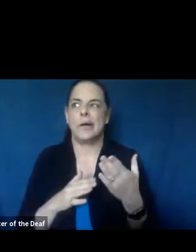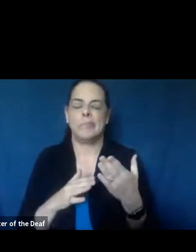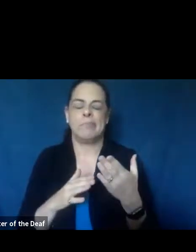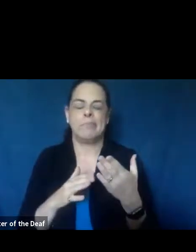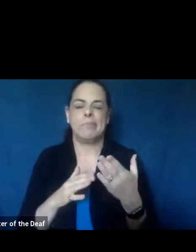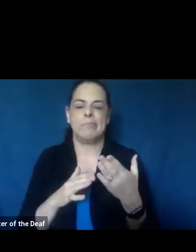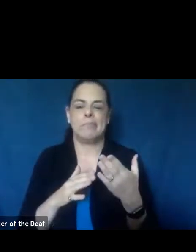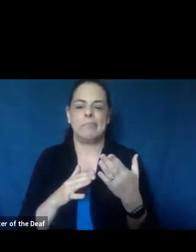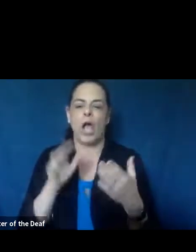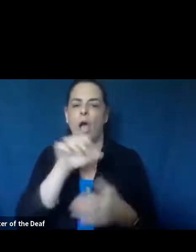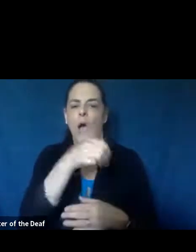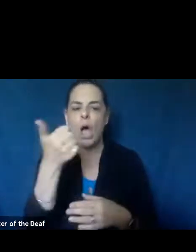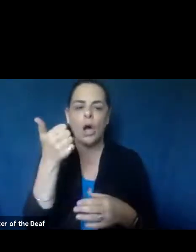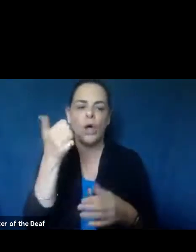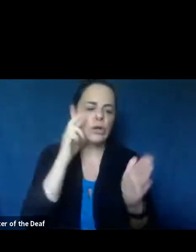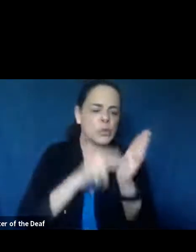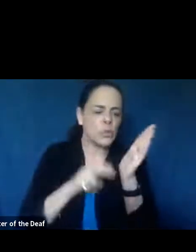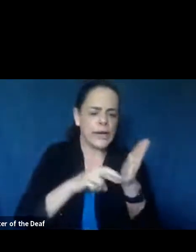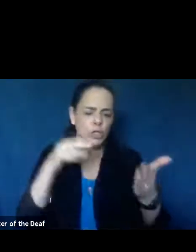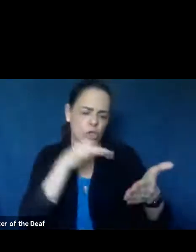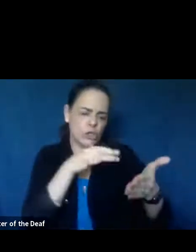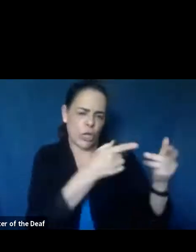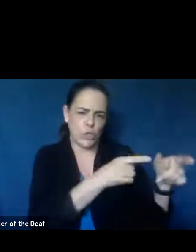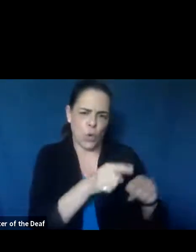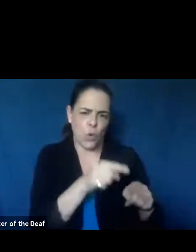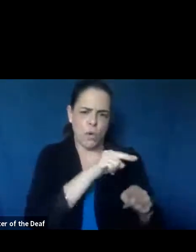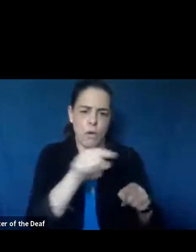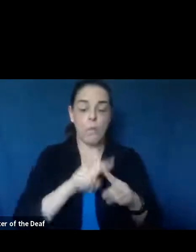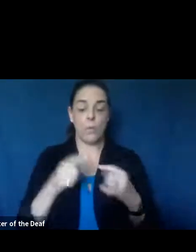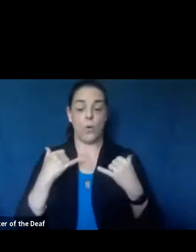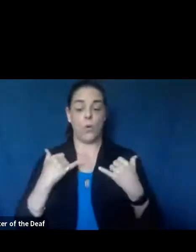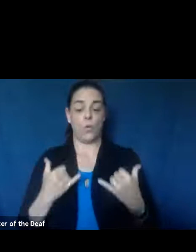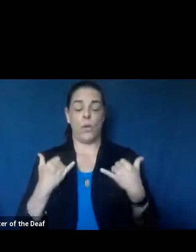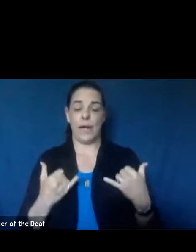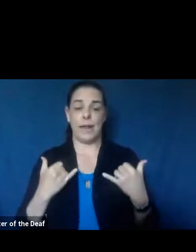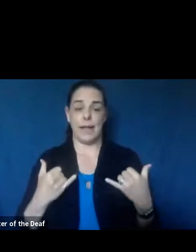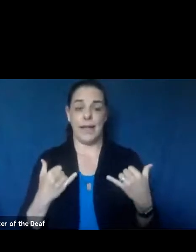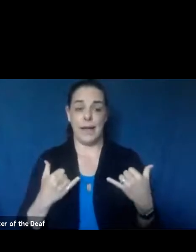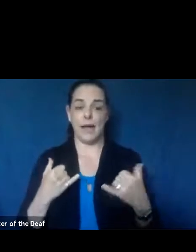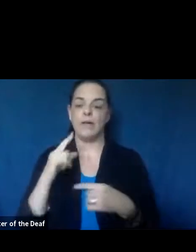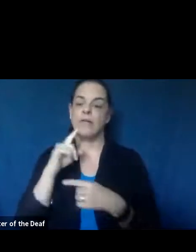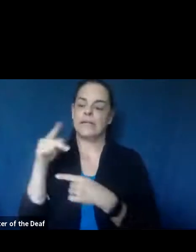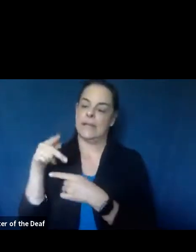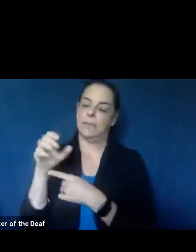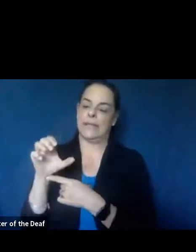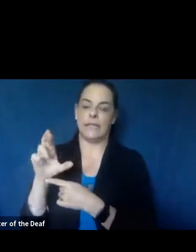other studies that are being done, but at this time, the standard is the PCR.